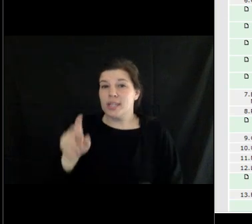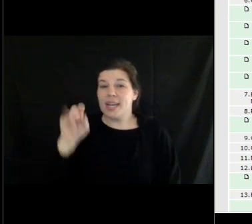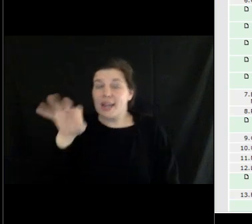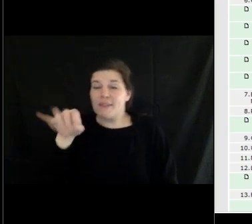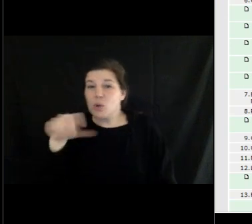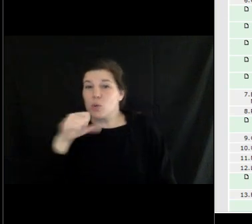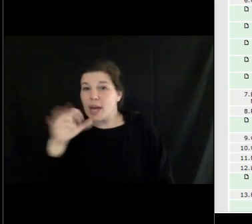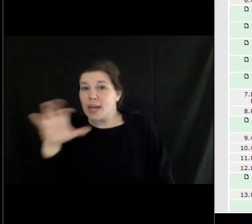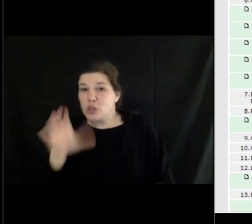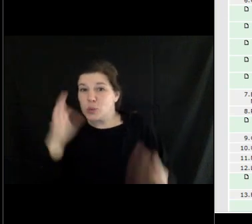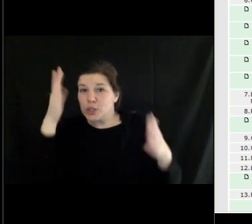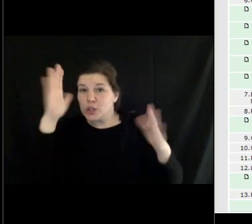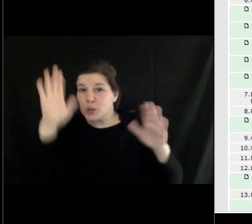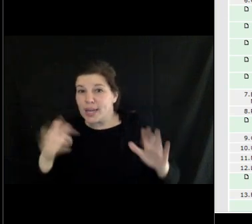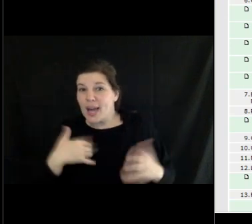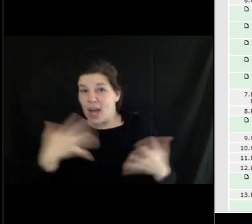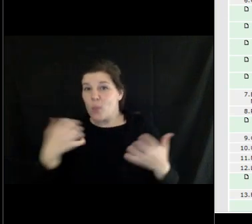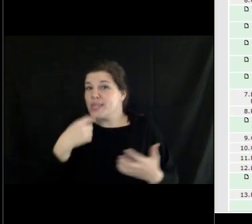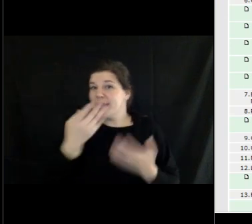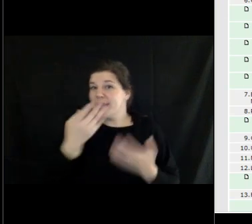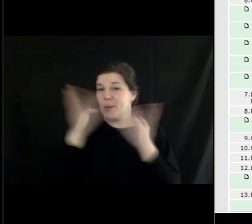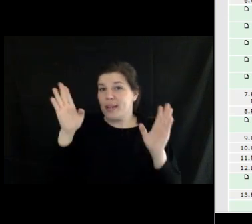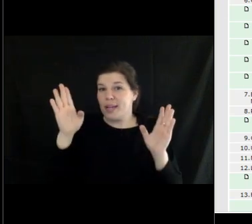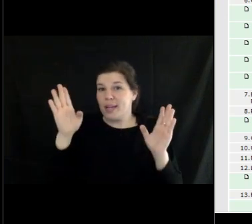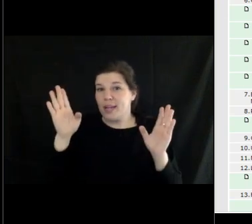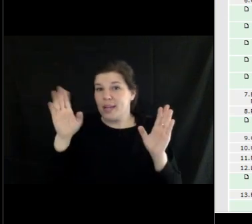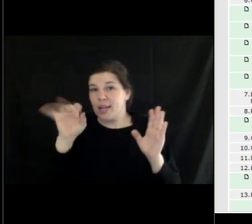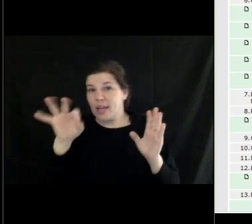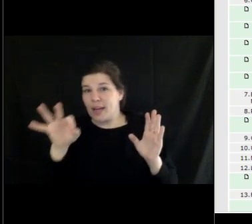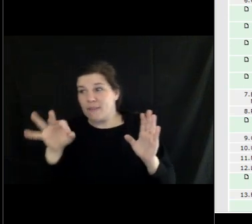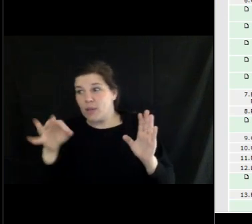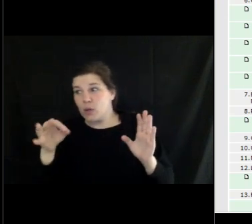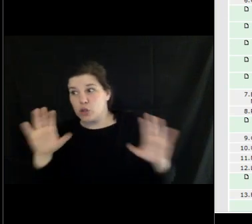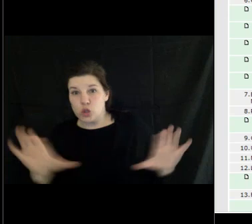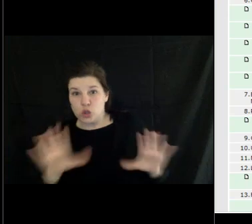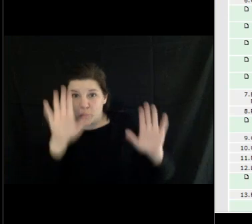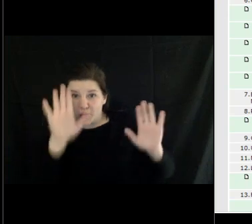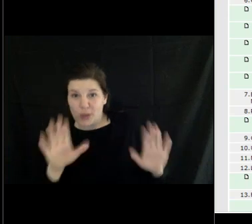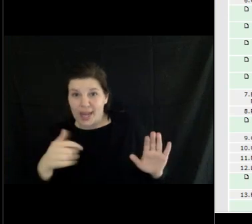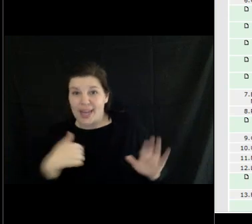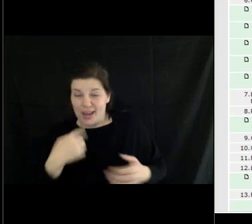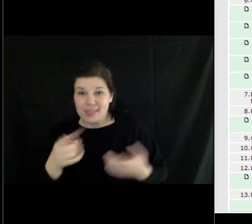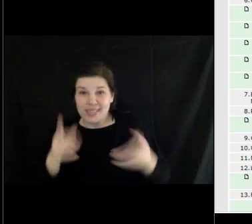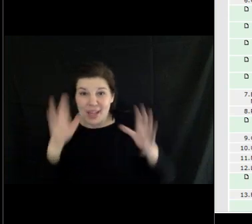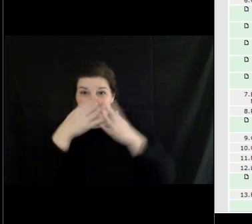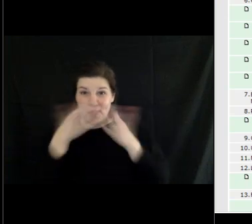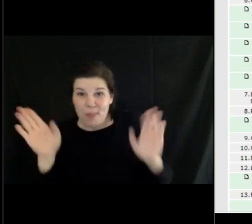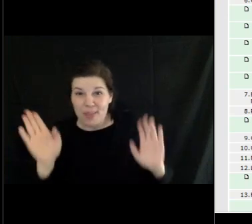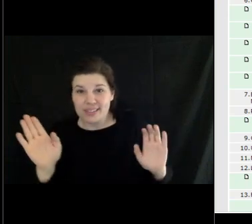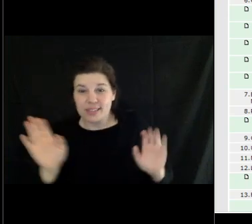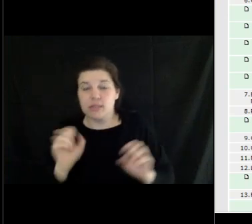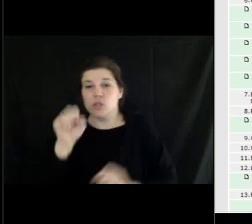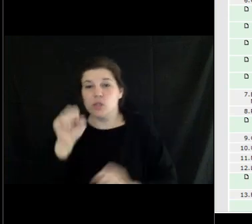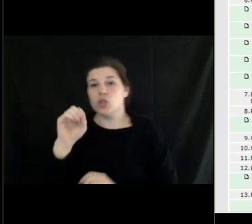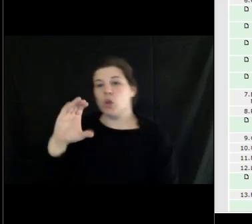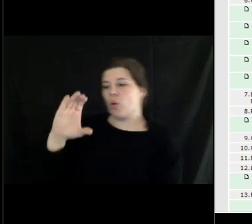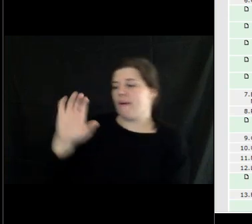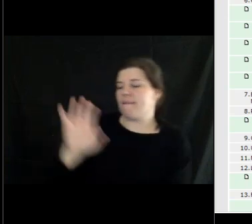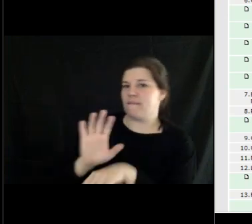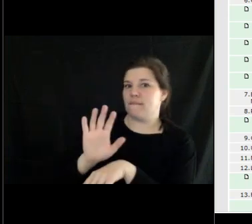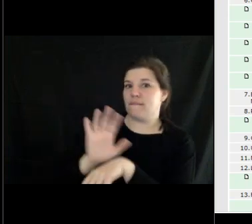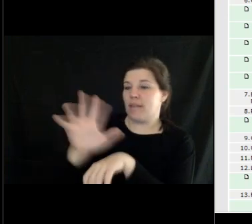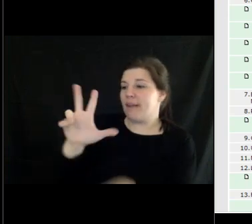great, I'm gonna tell you in public. And if you are doing great, I'm gonna tell you in public. So casual conversations on Thursdays at 5:30 at